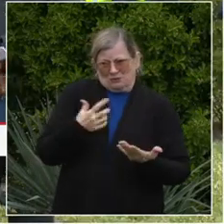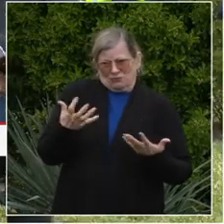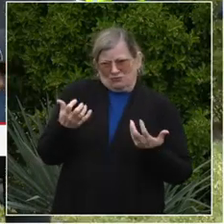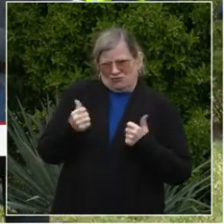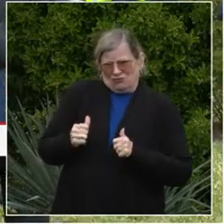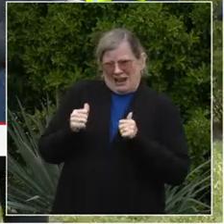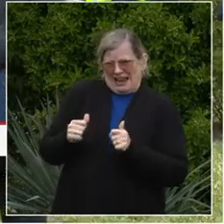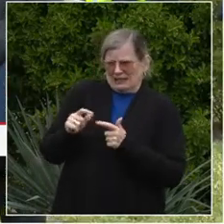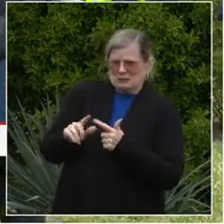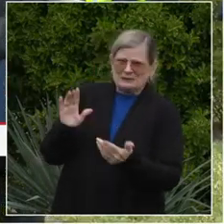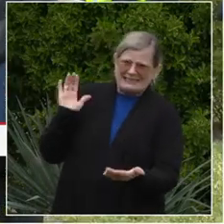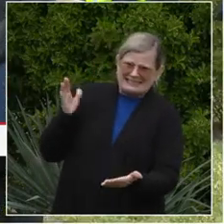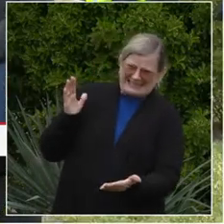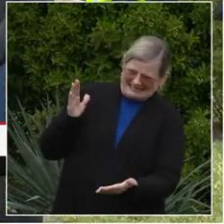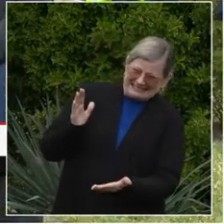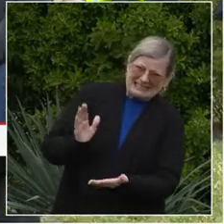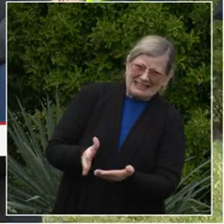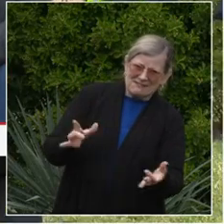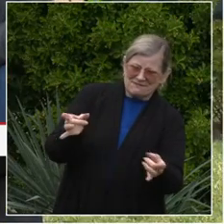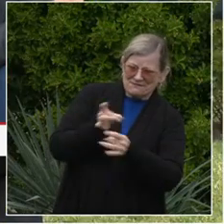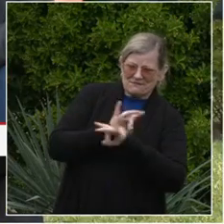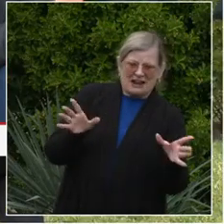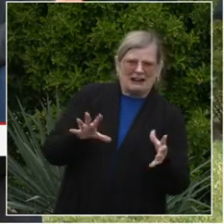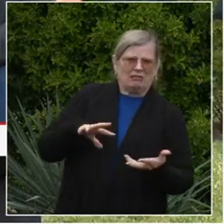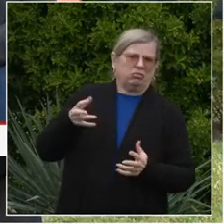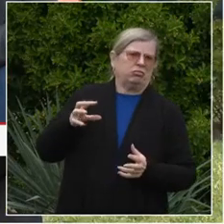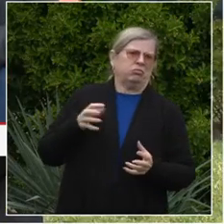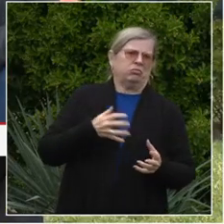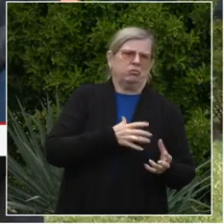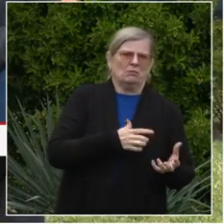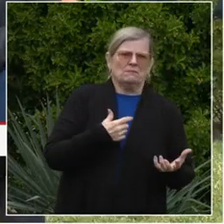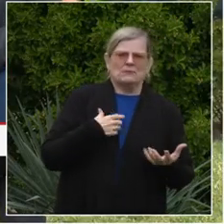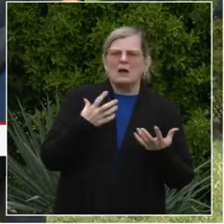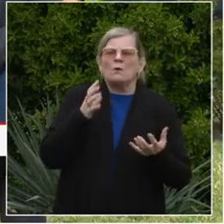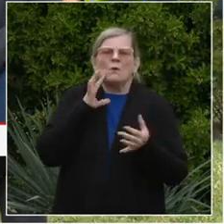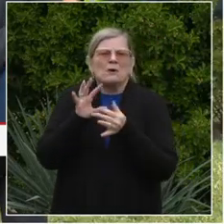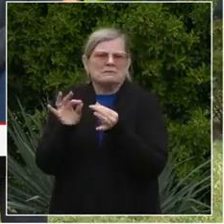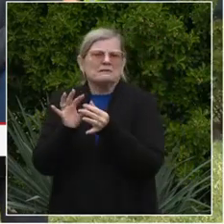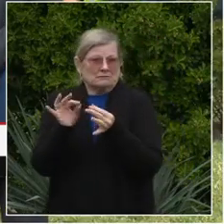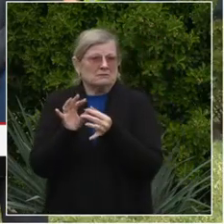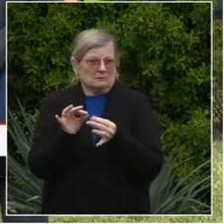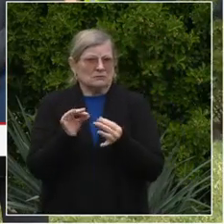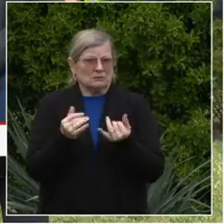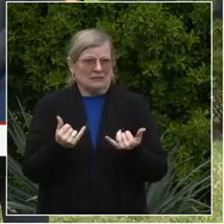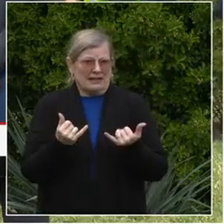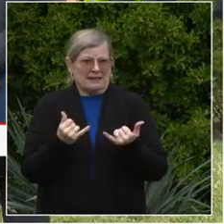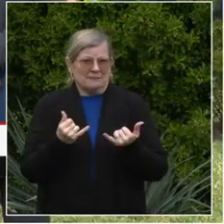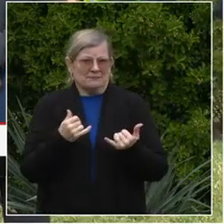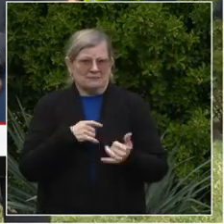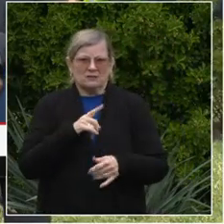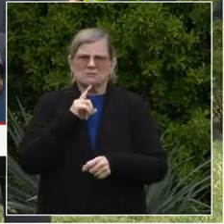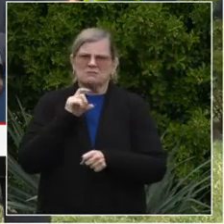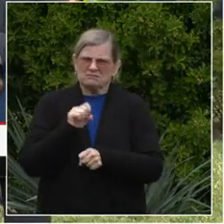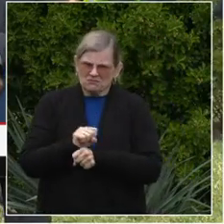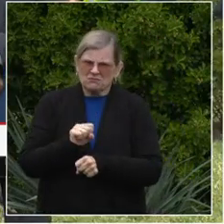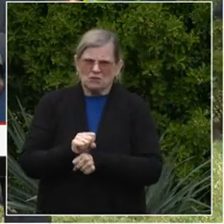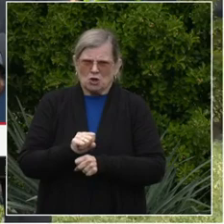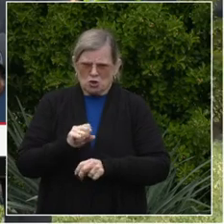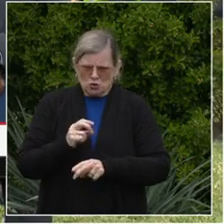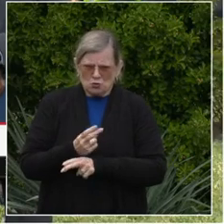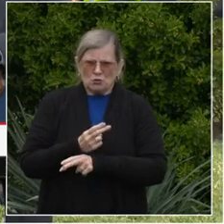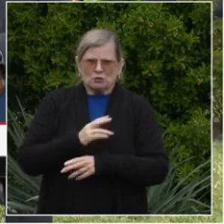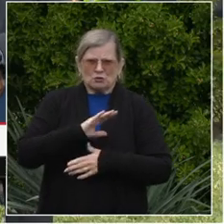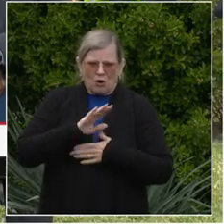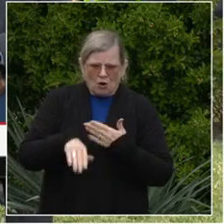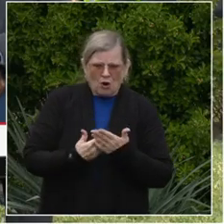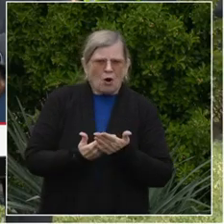against violent crime. And as I said then, I'll repeat today, we are literally throwing every resource at this issue